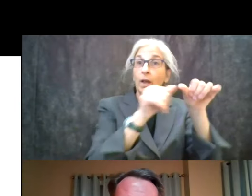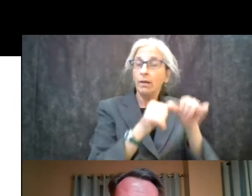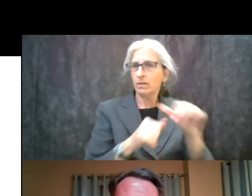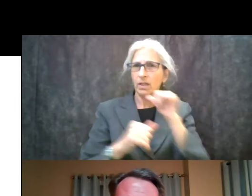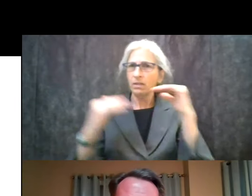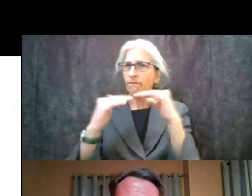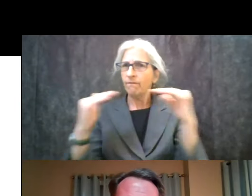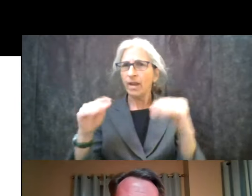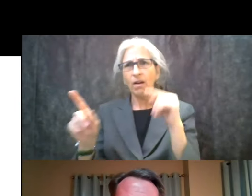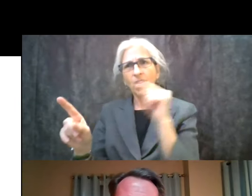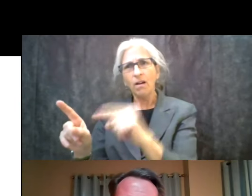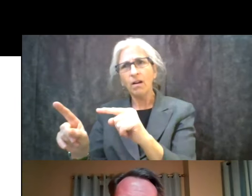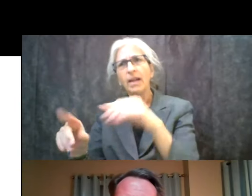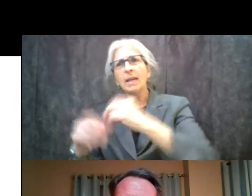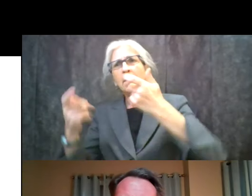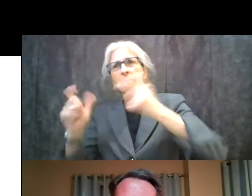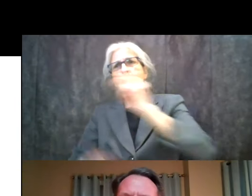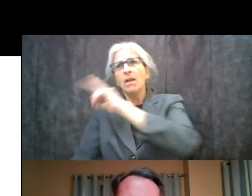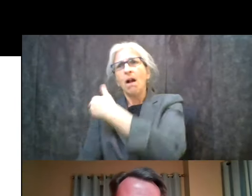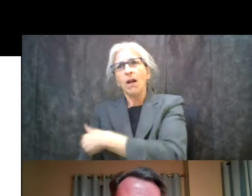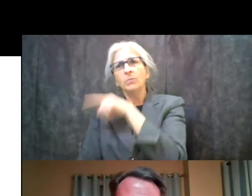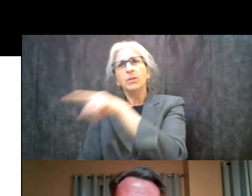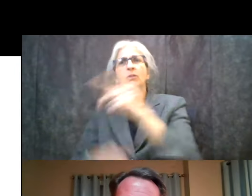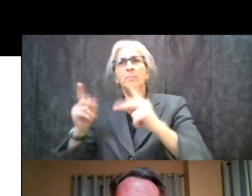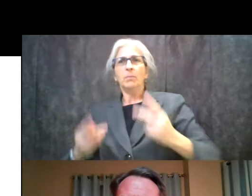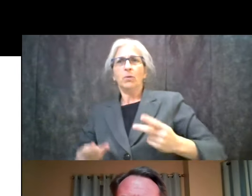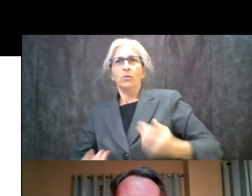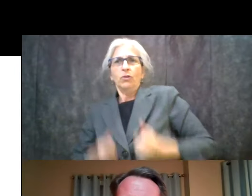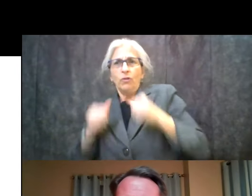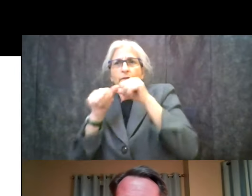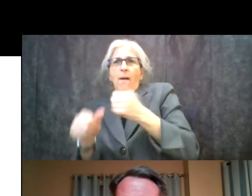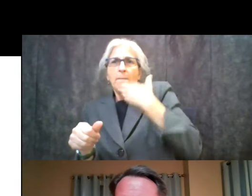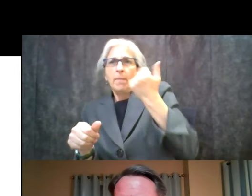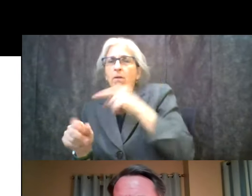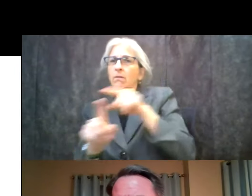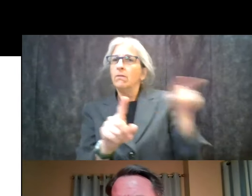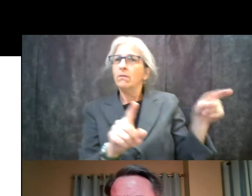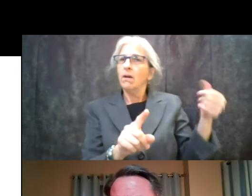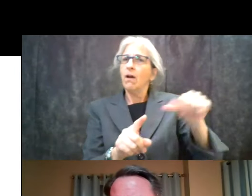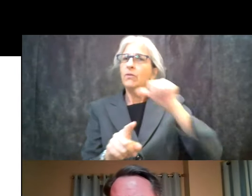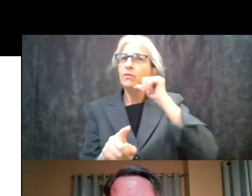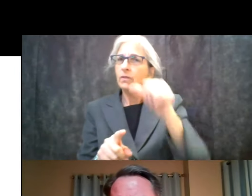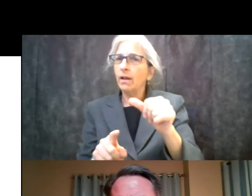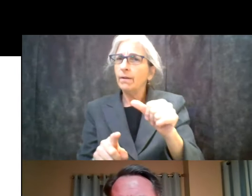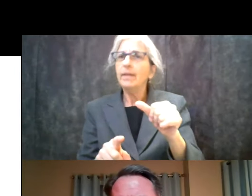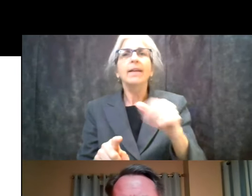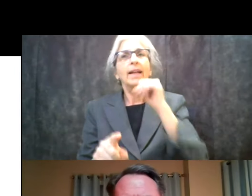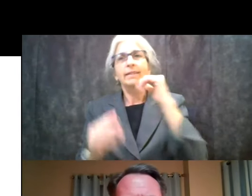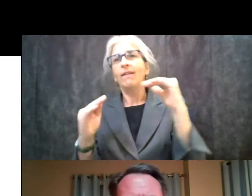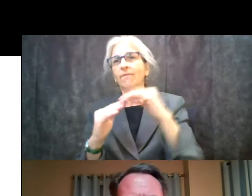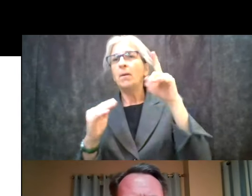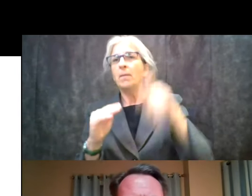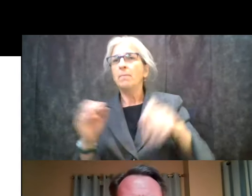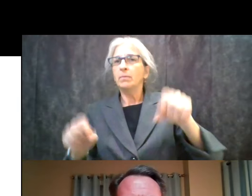really want to try and address these access issues and figure out why they exist and what we can do about them. Next